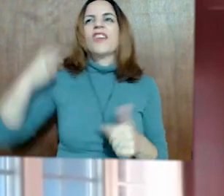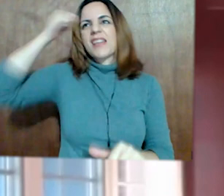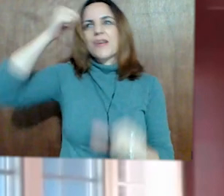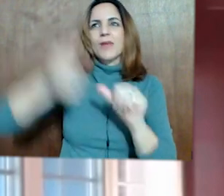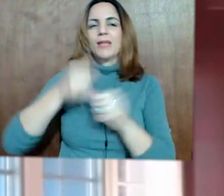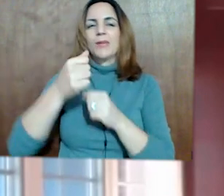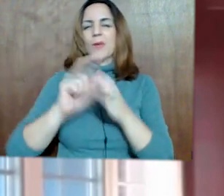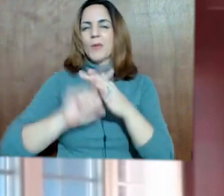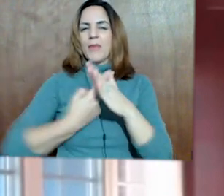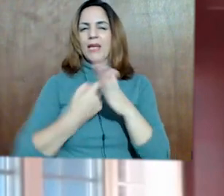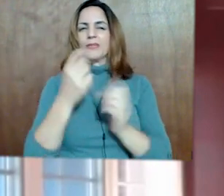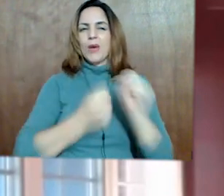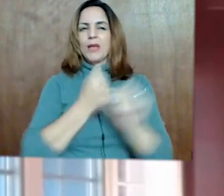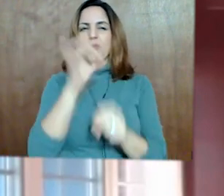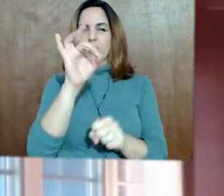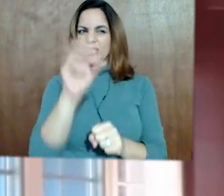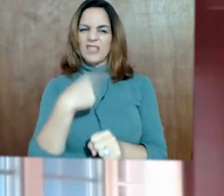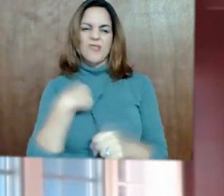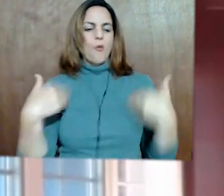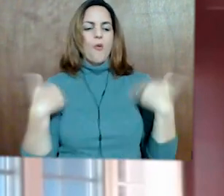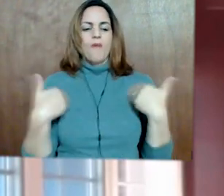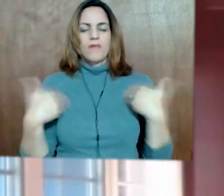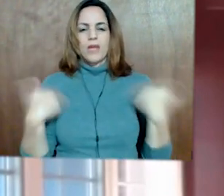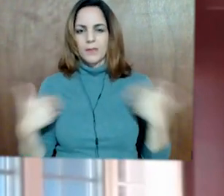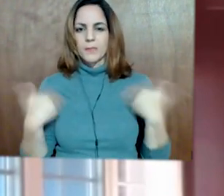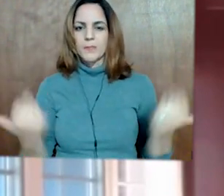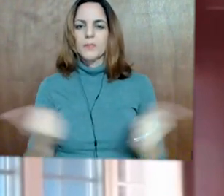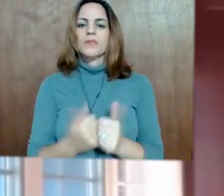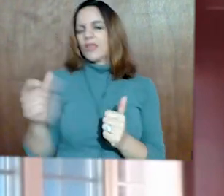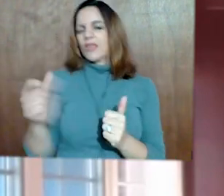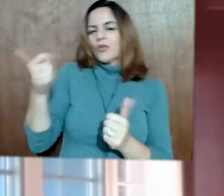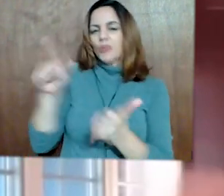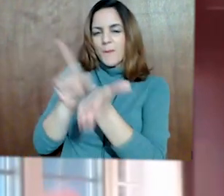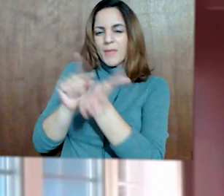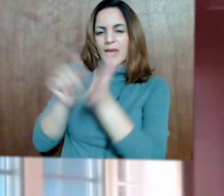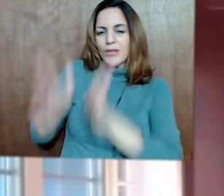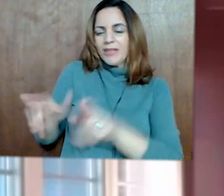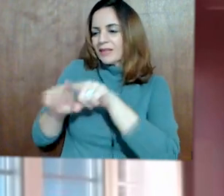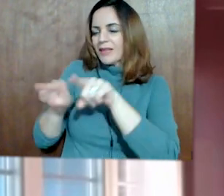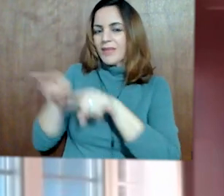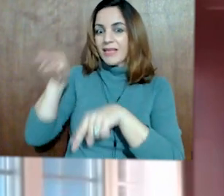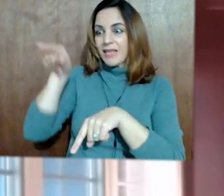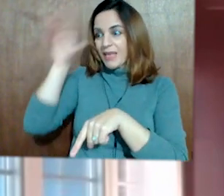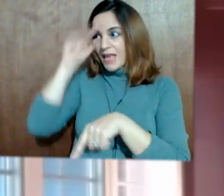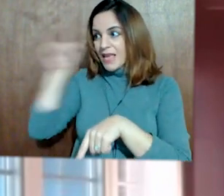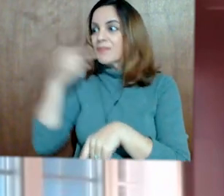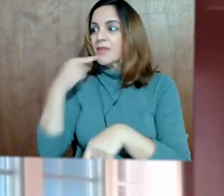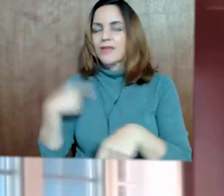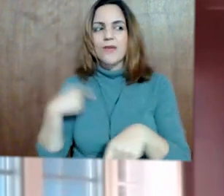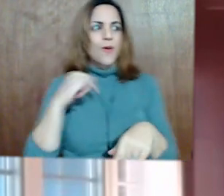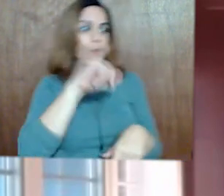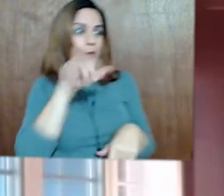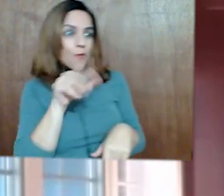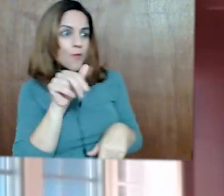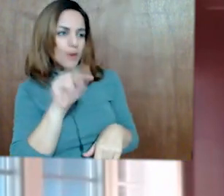Philadelphia, Mamia, who was also a reporter at the time, says to me, Juan, he became the president of the Philadelphia chapter